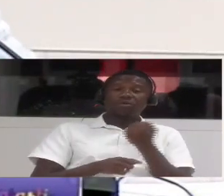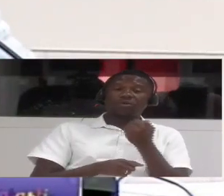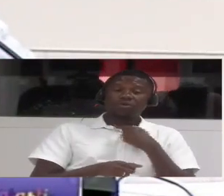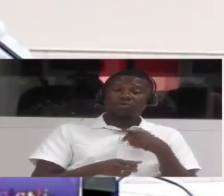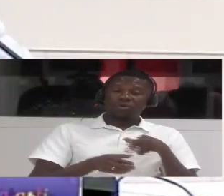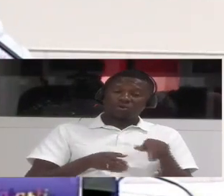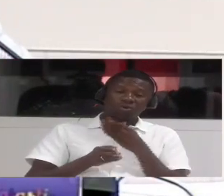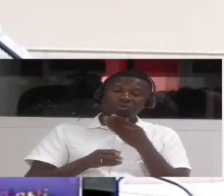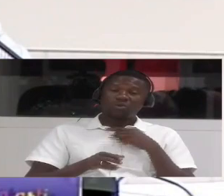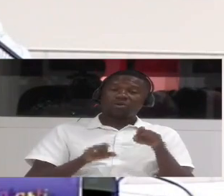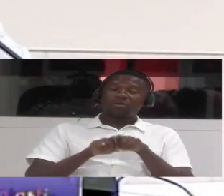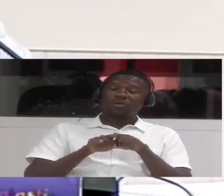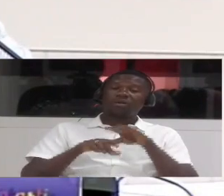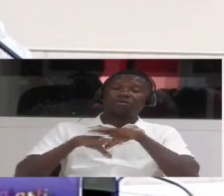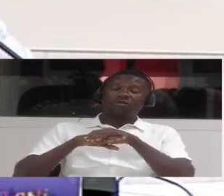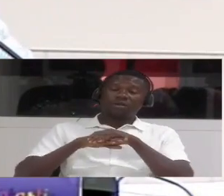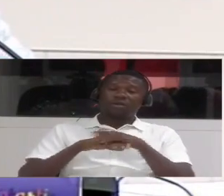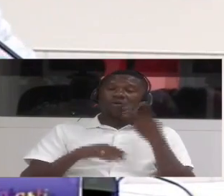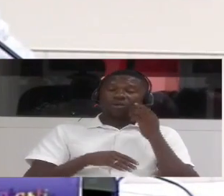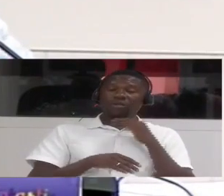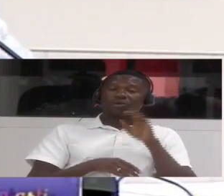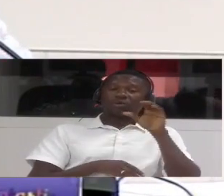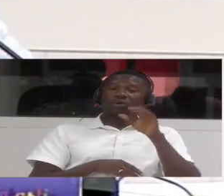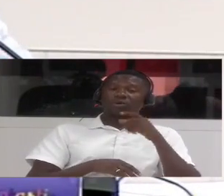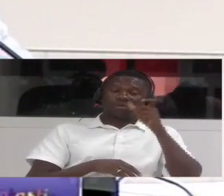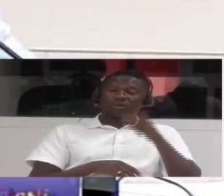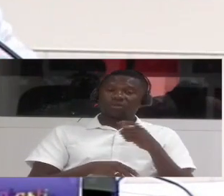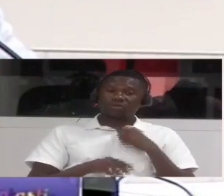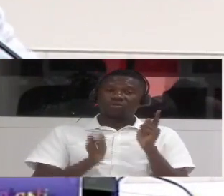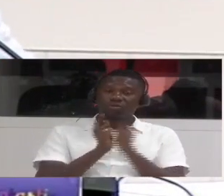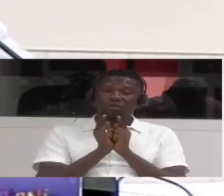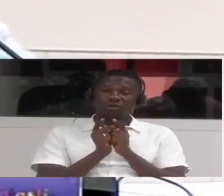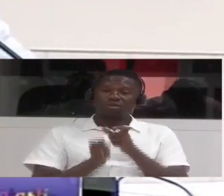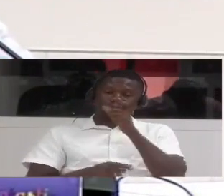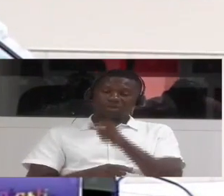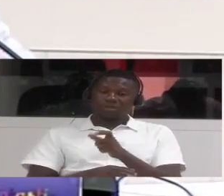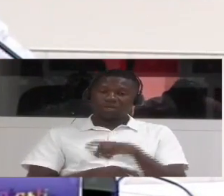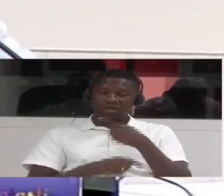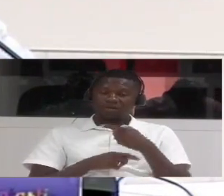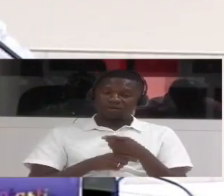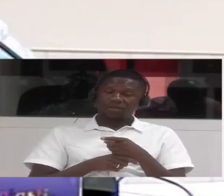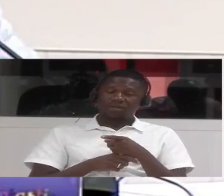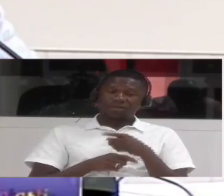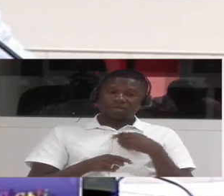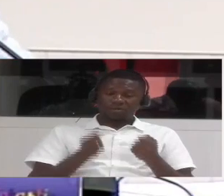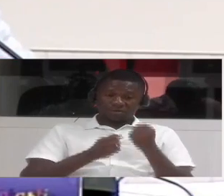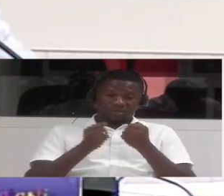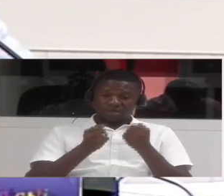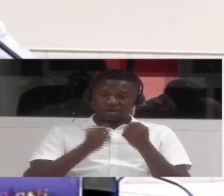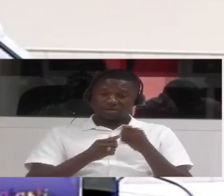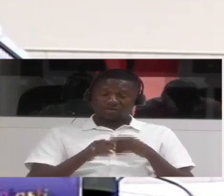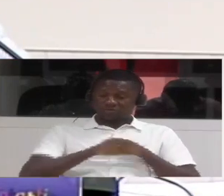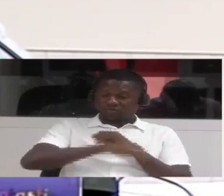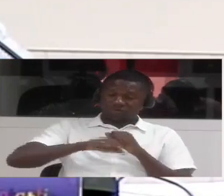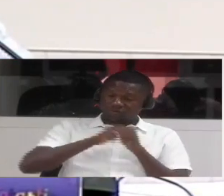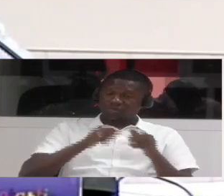friend. When he called someone to meet the person, and all of a sudden, there was a car that